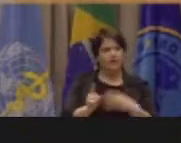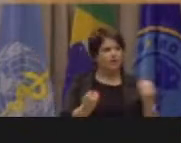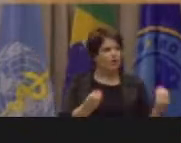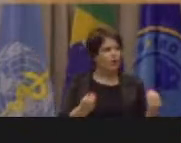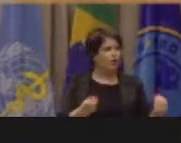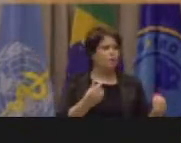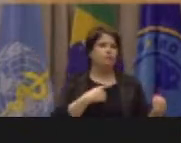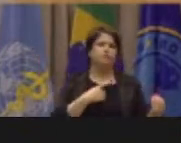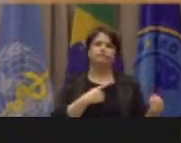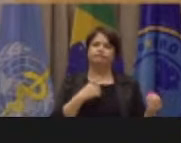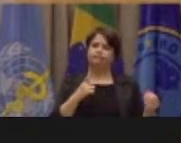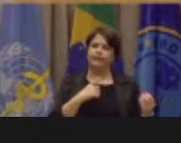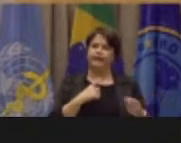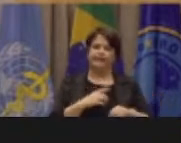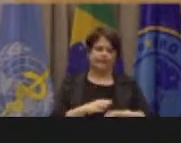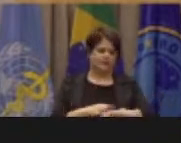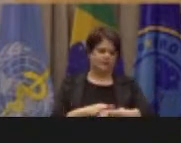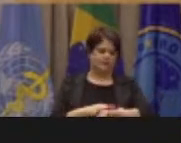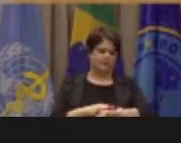deeply,